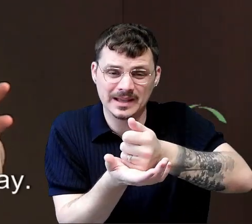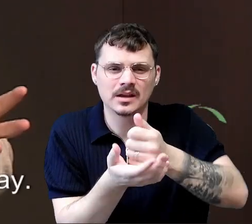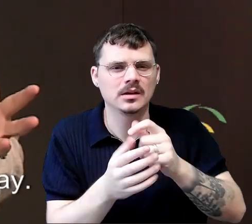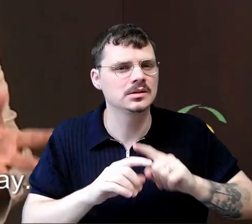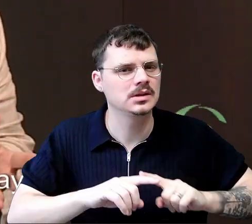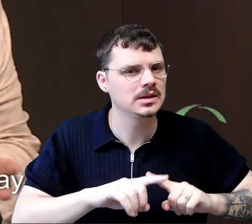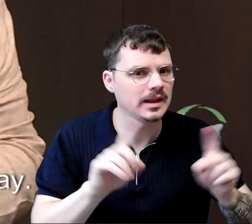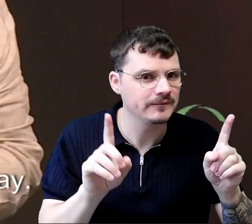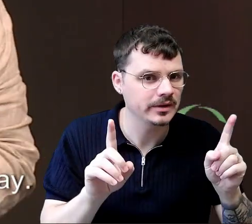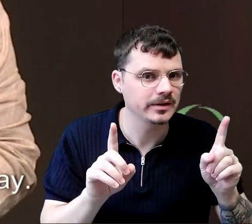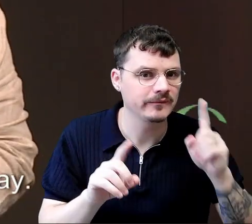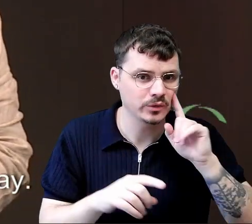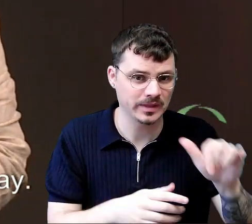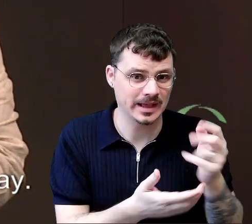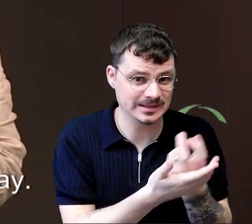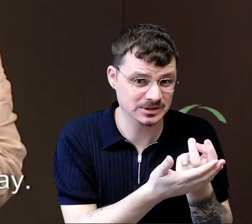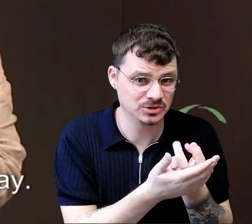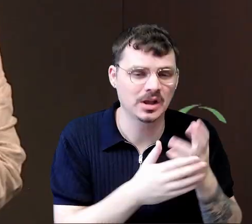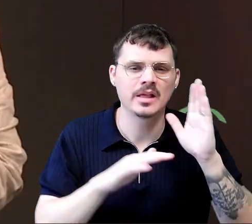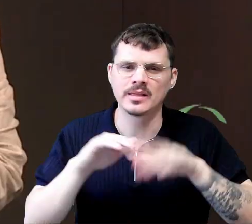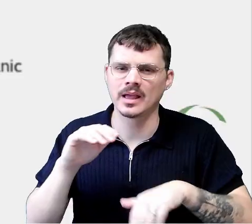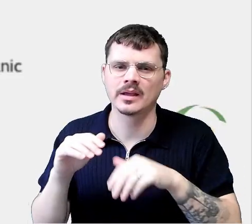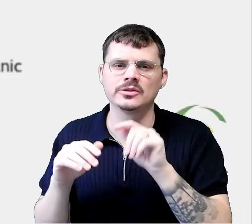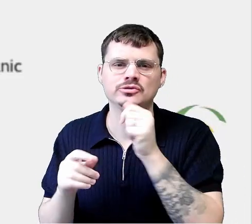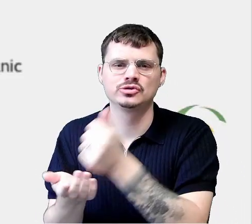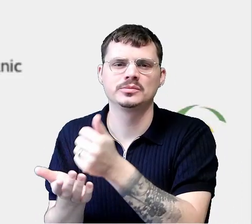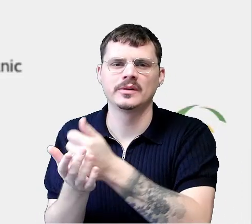than the treatment for panic disorder per se.